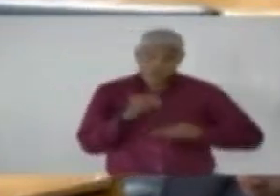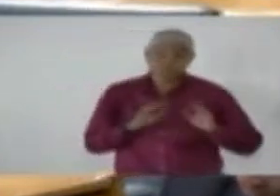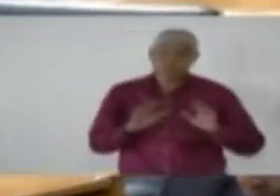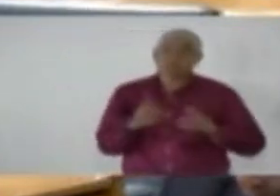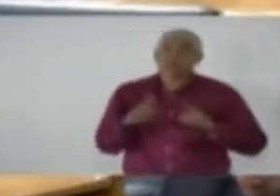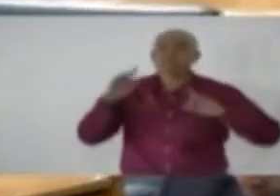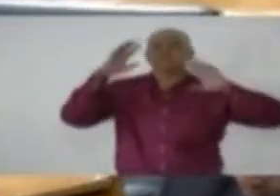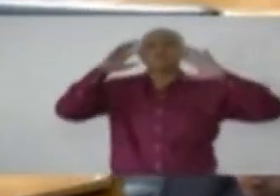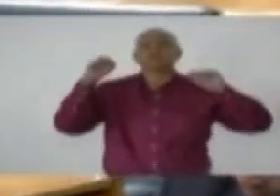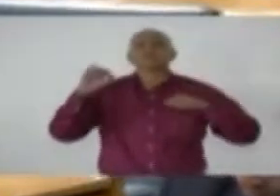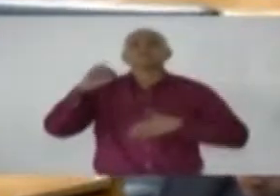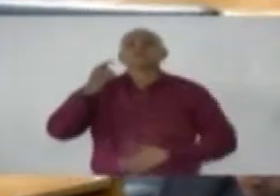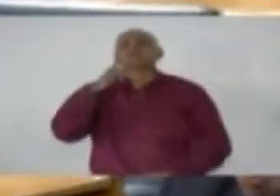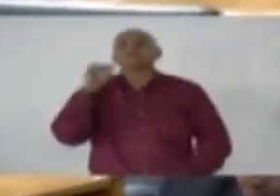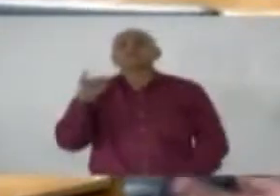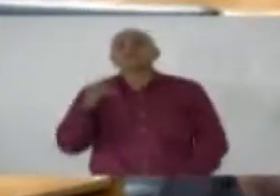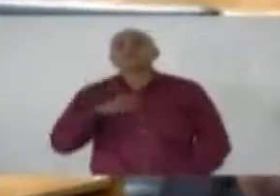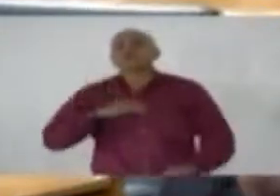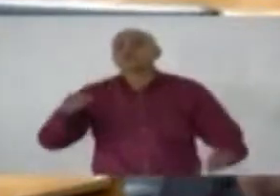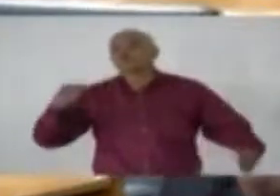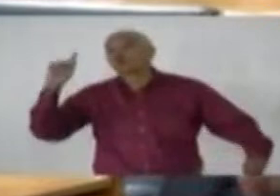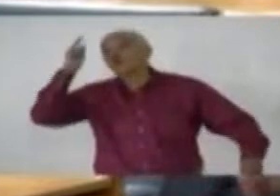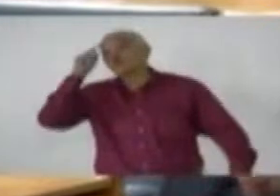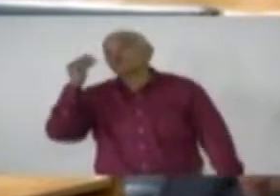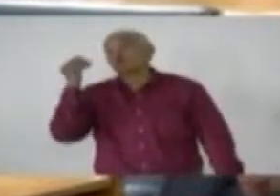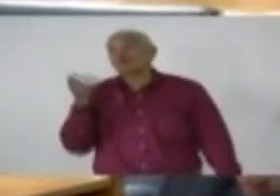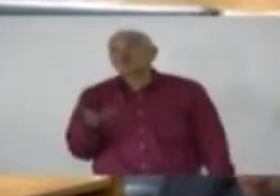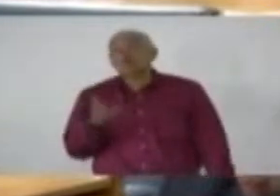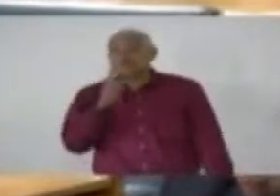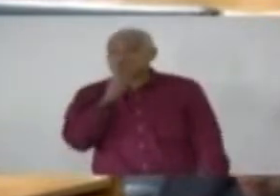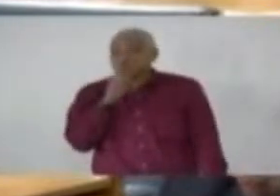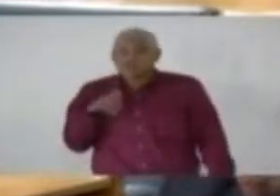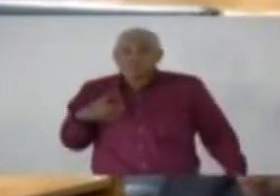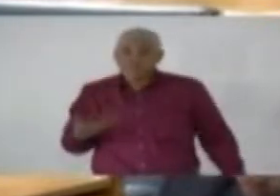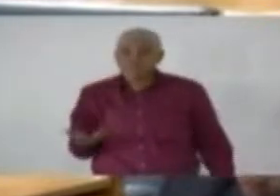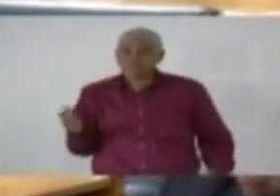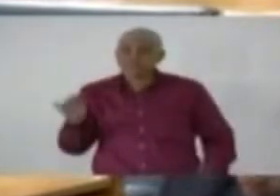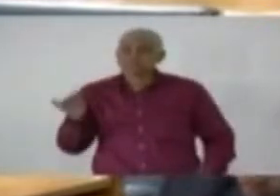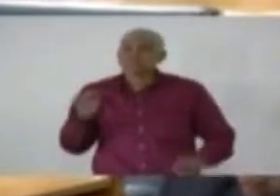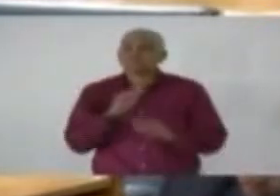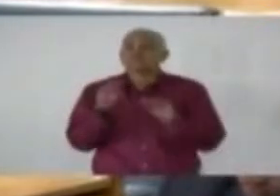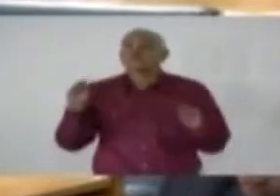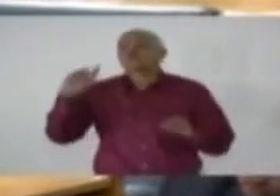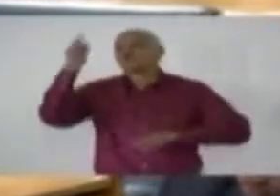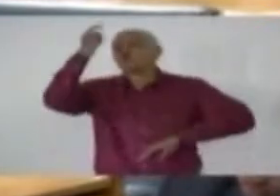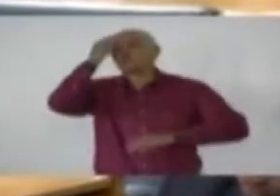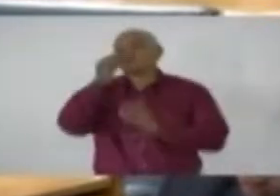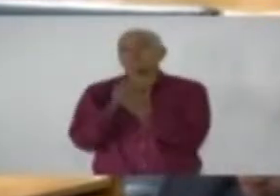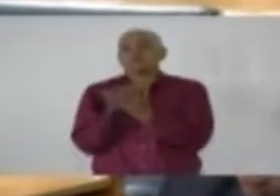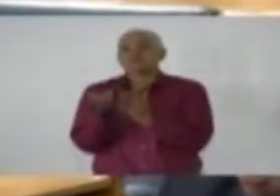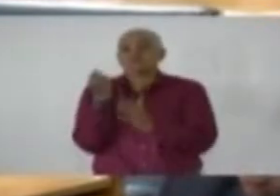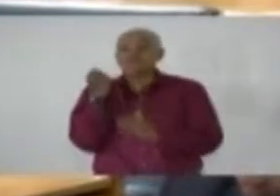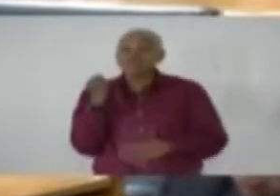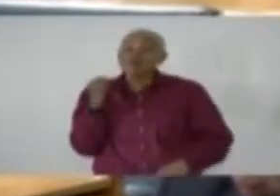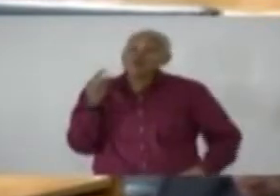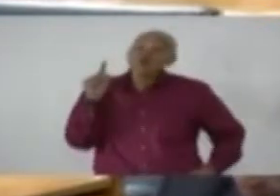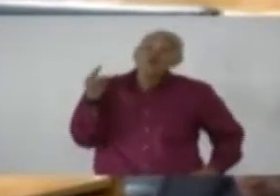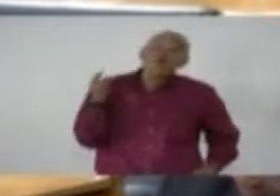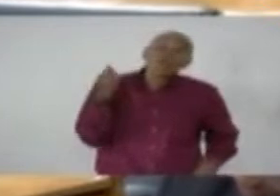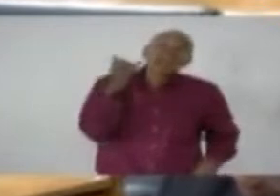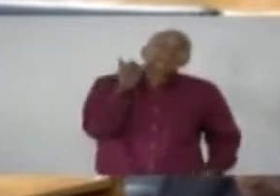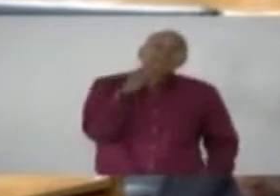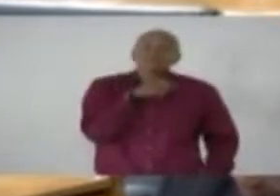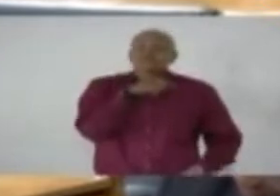Mr. President, just as there is no government money per se, there are no government revenues unless